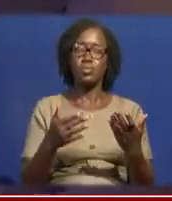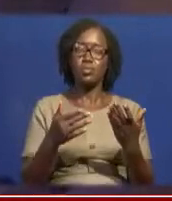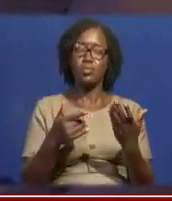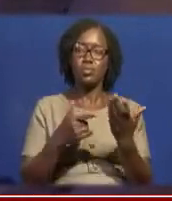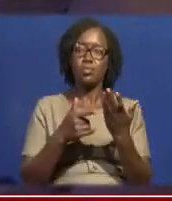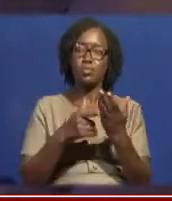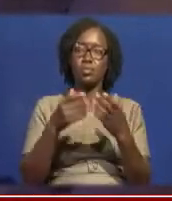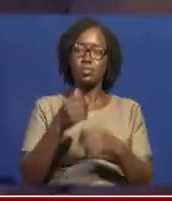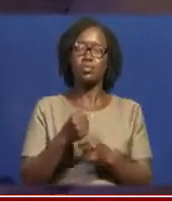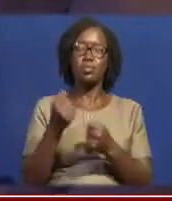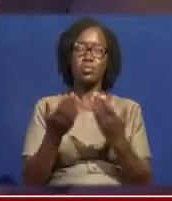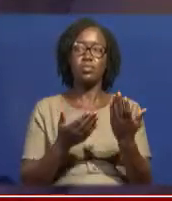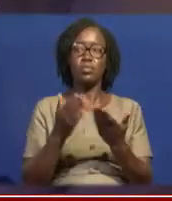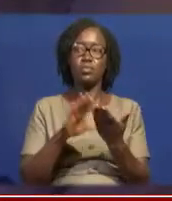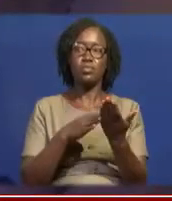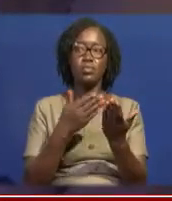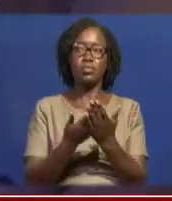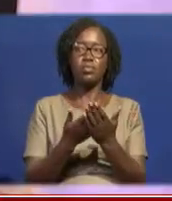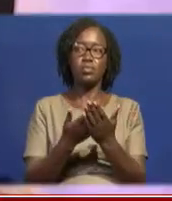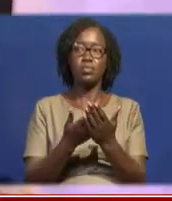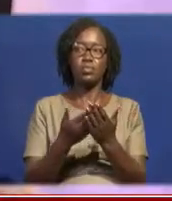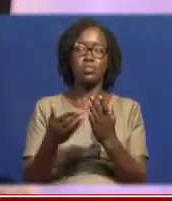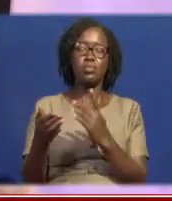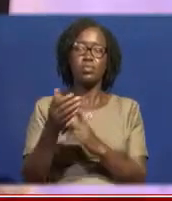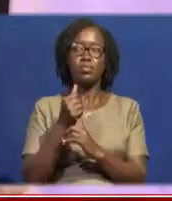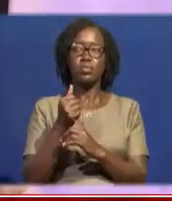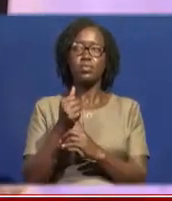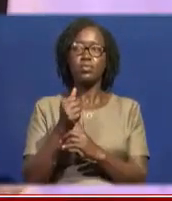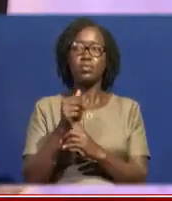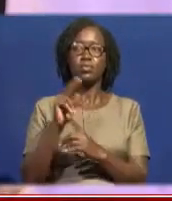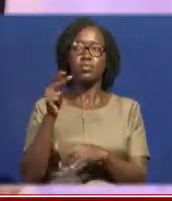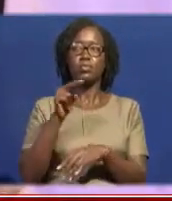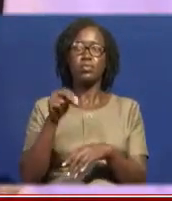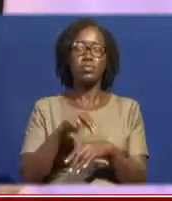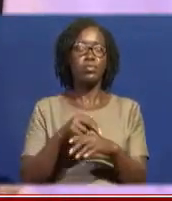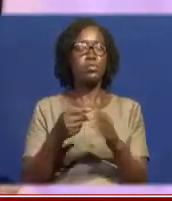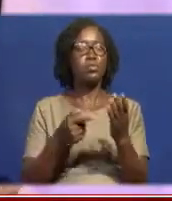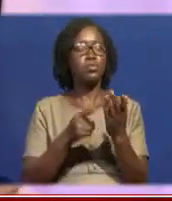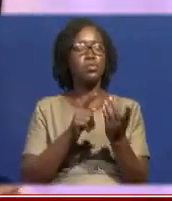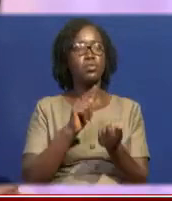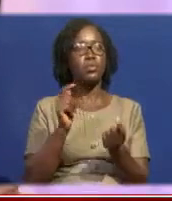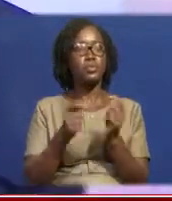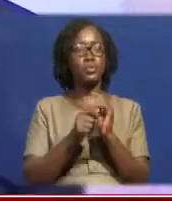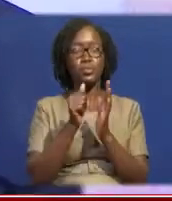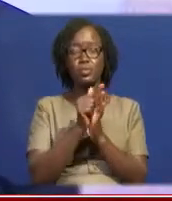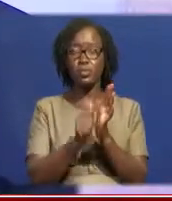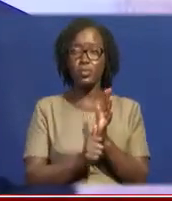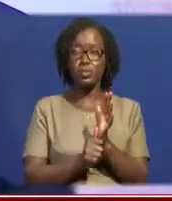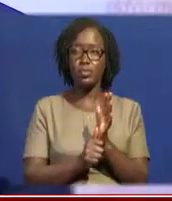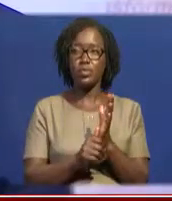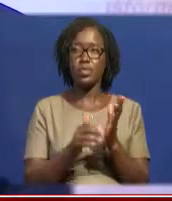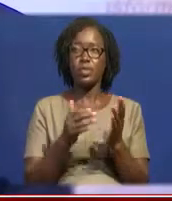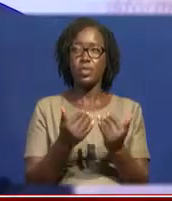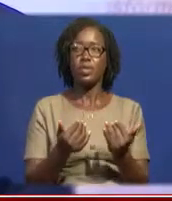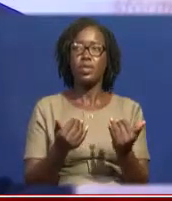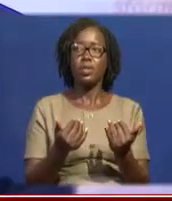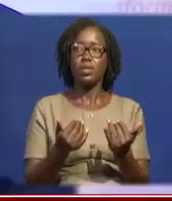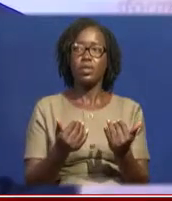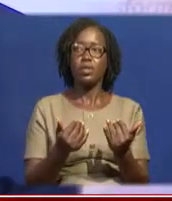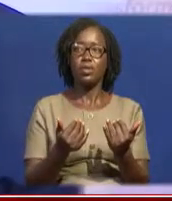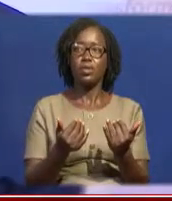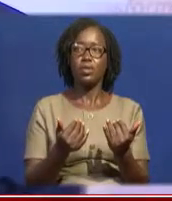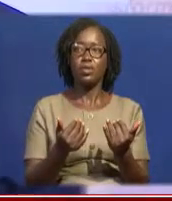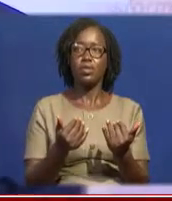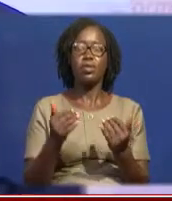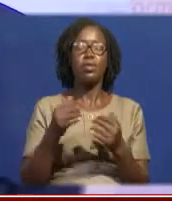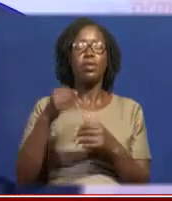trust services can be applied towards the realization of Kenya's national digital transformation agenda. We are now licensing